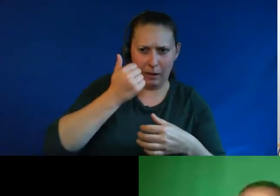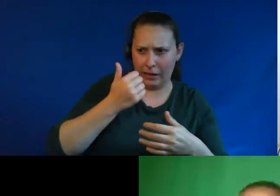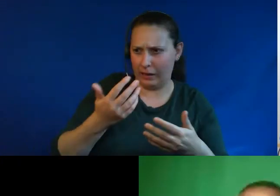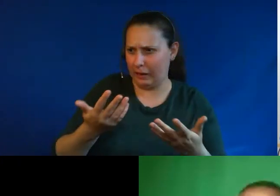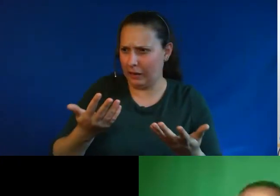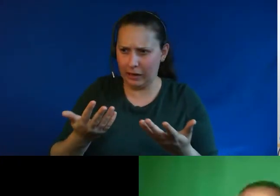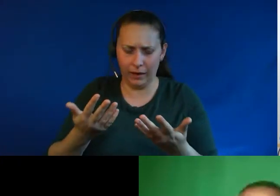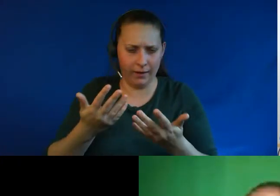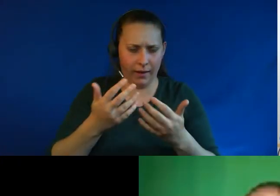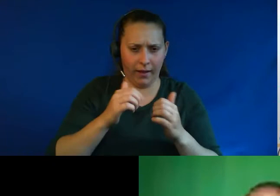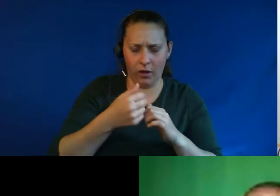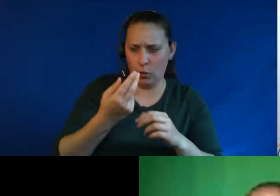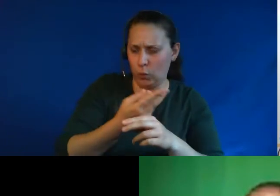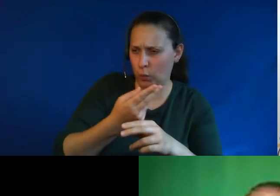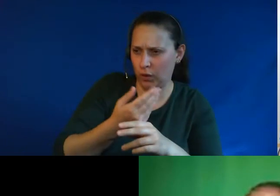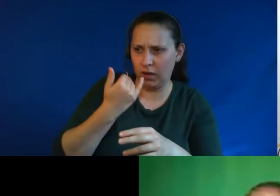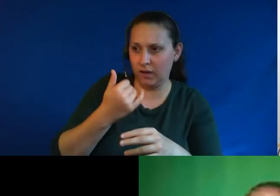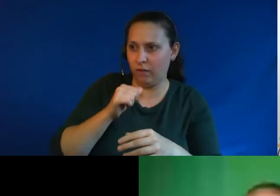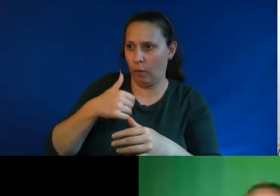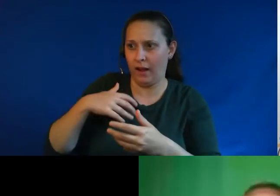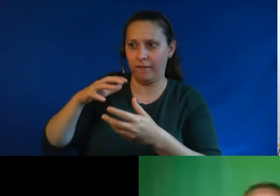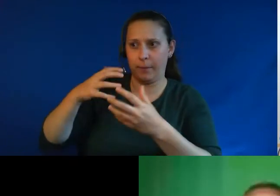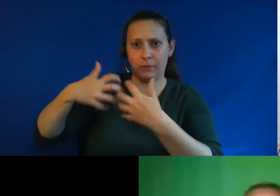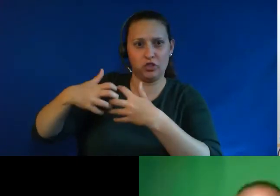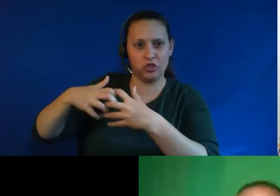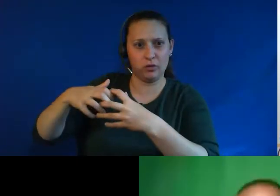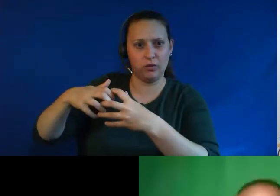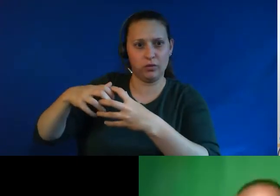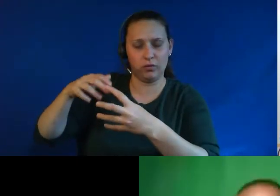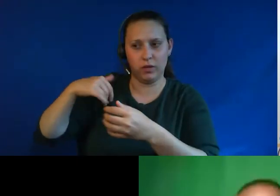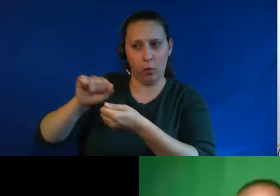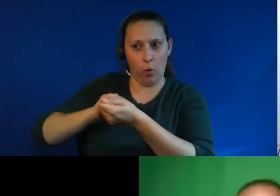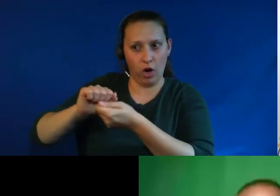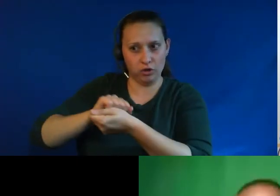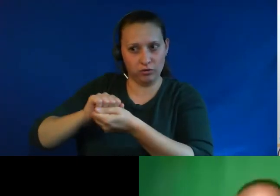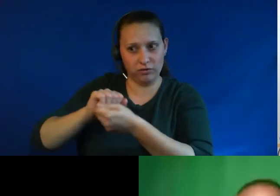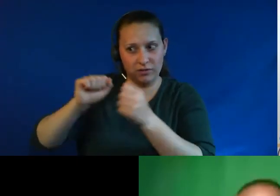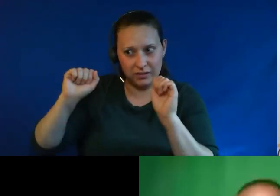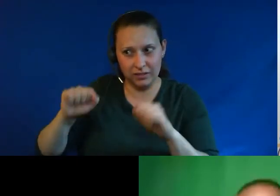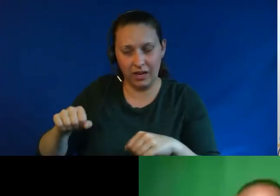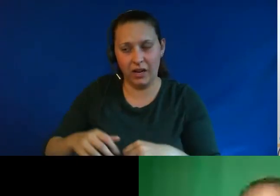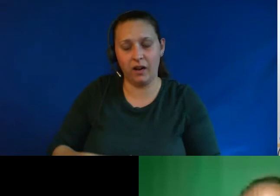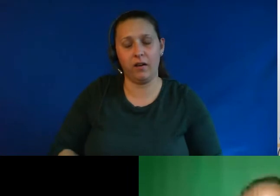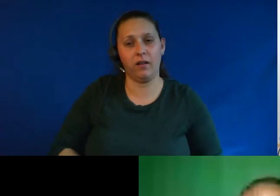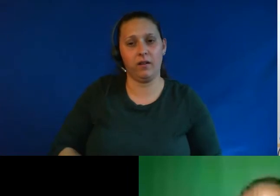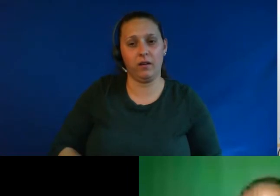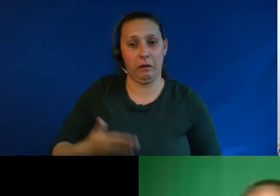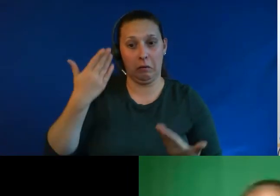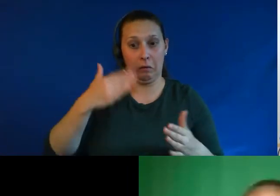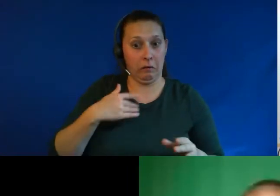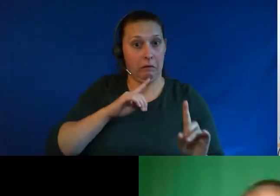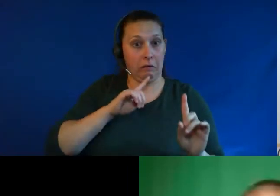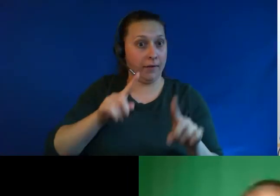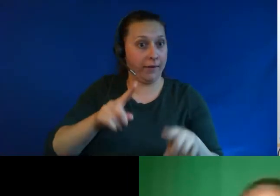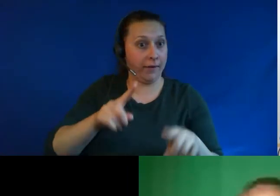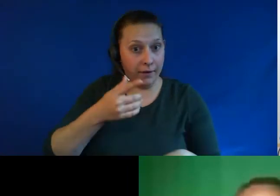can use there if you are not using a washing machine. So those were some of the things that came through. I'm not sure if I answered well